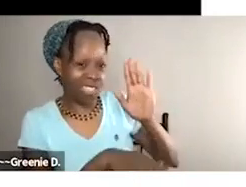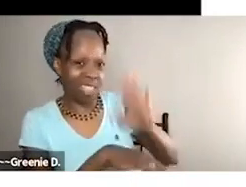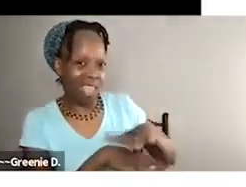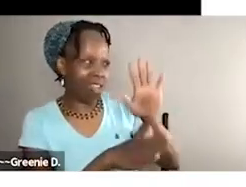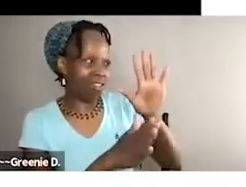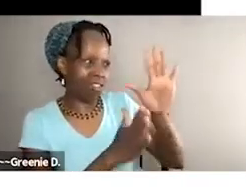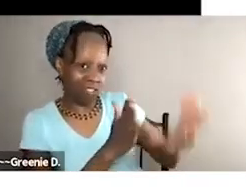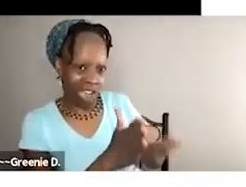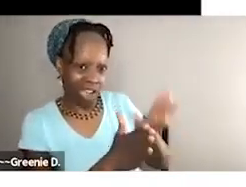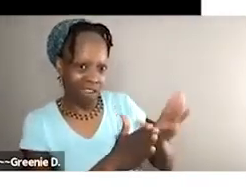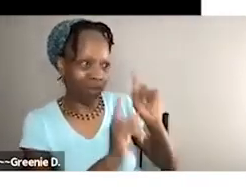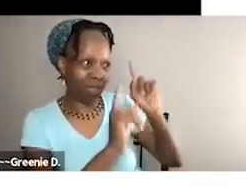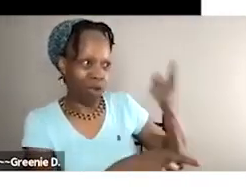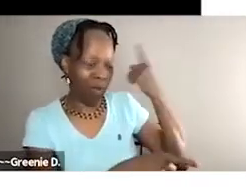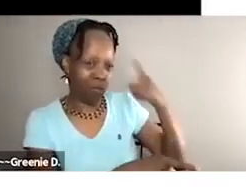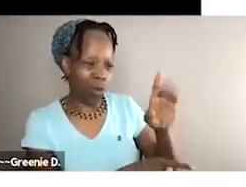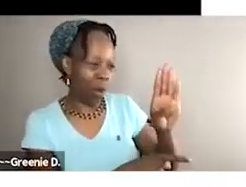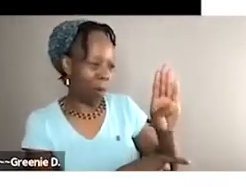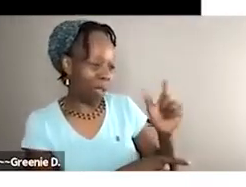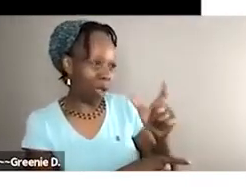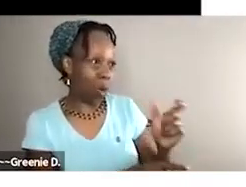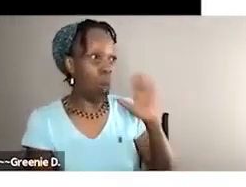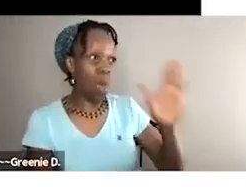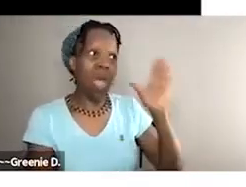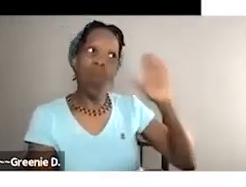Crest! Bagel Crest!